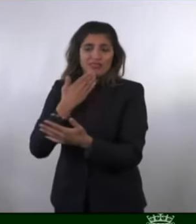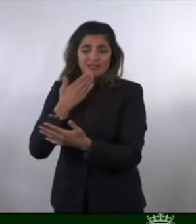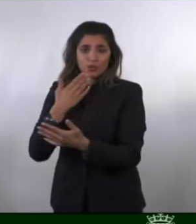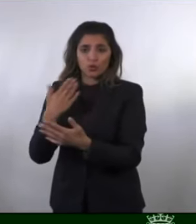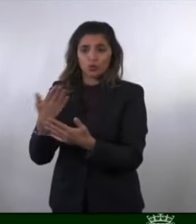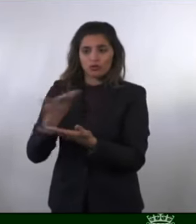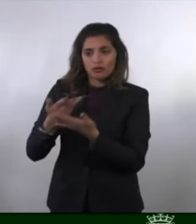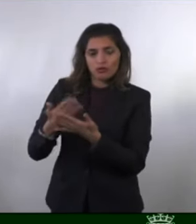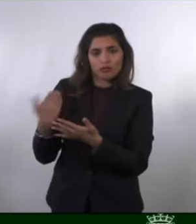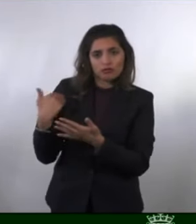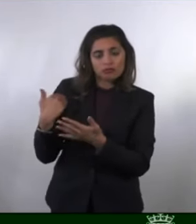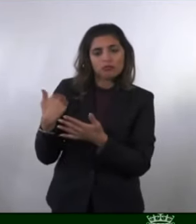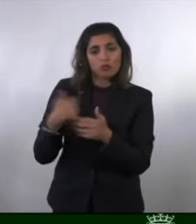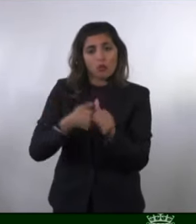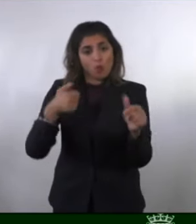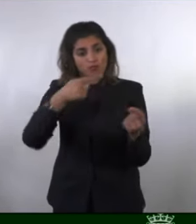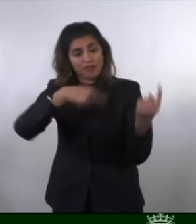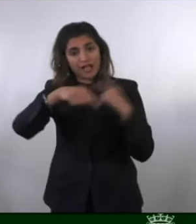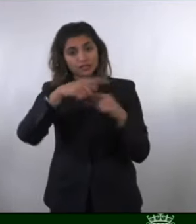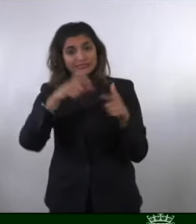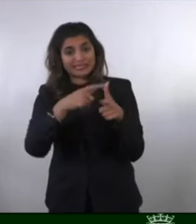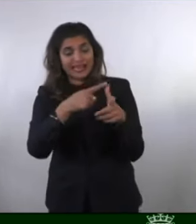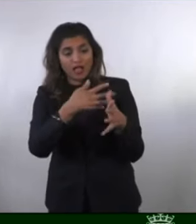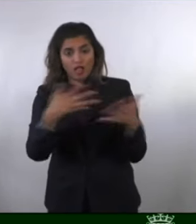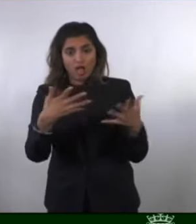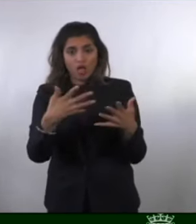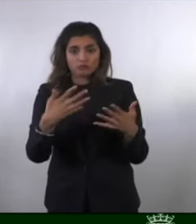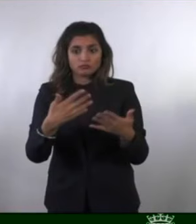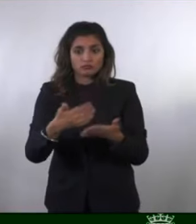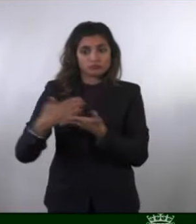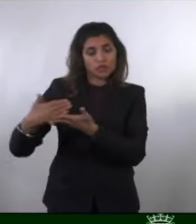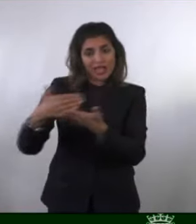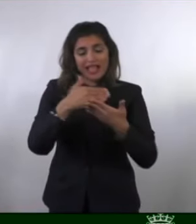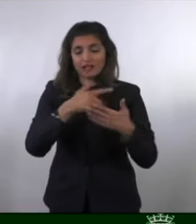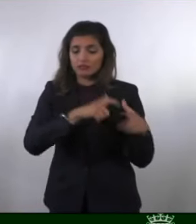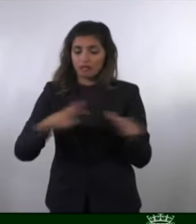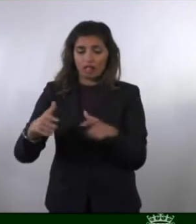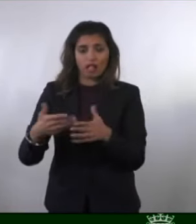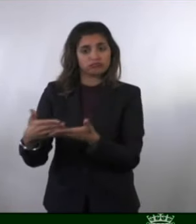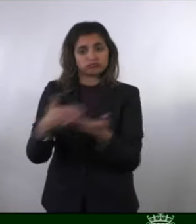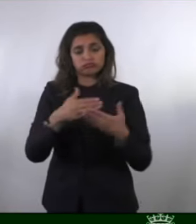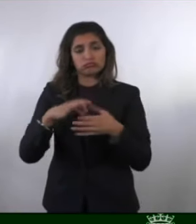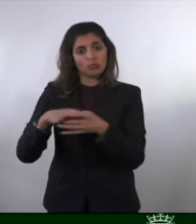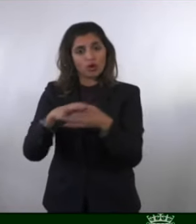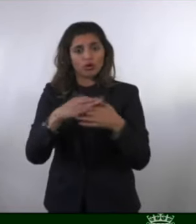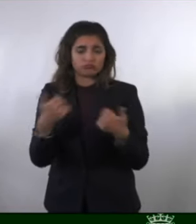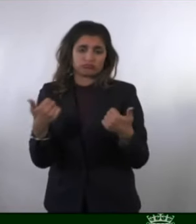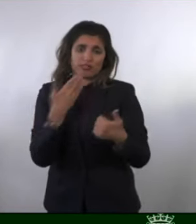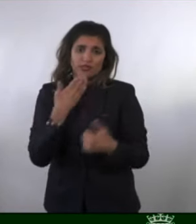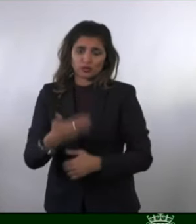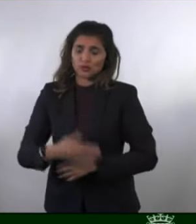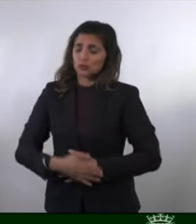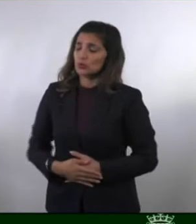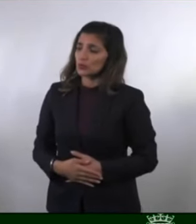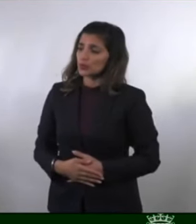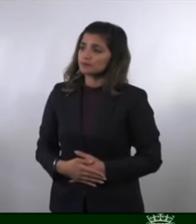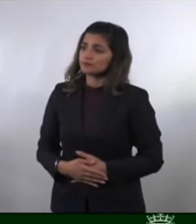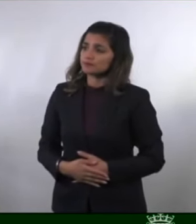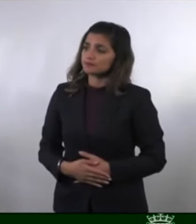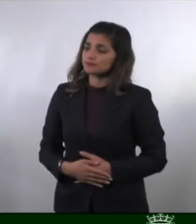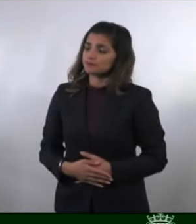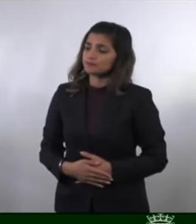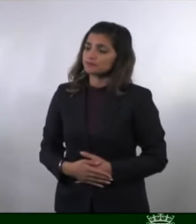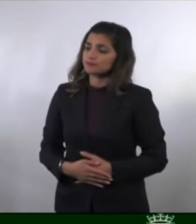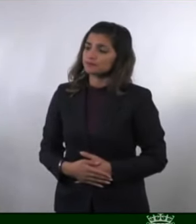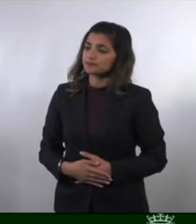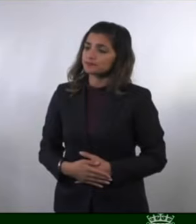the cooperation that they're showing in the work we're doing together. Natalie Elphick. Thank you, Madam Deputy Speaker. Will the